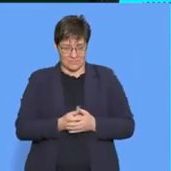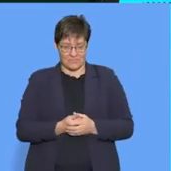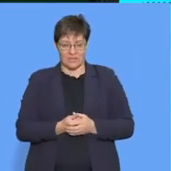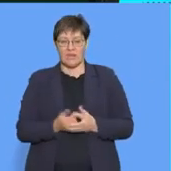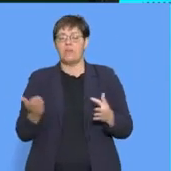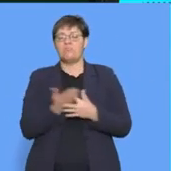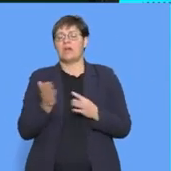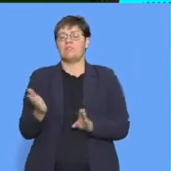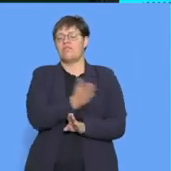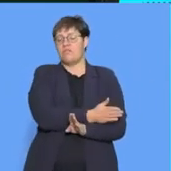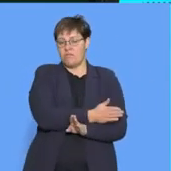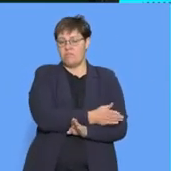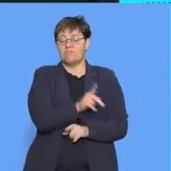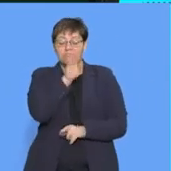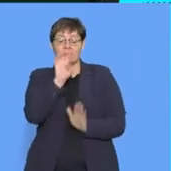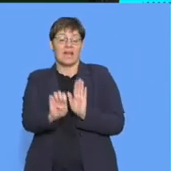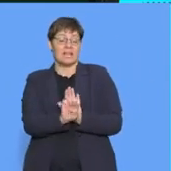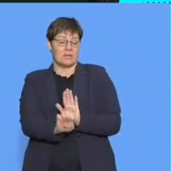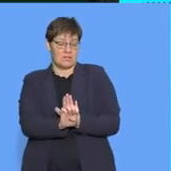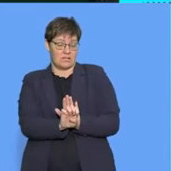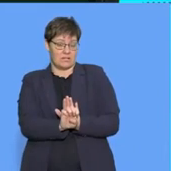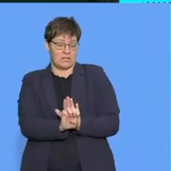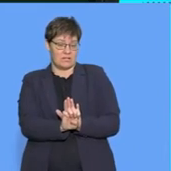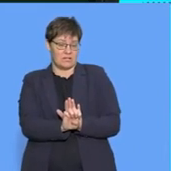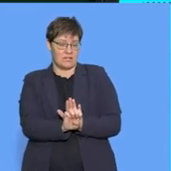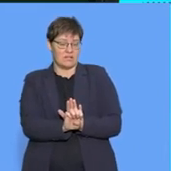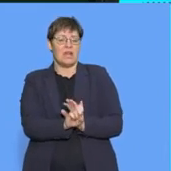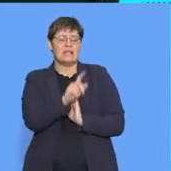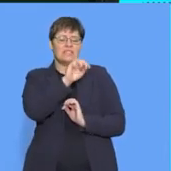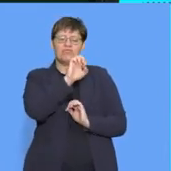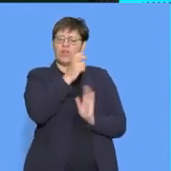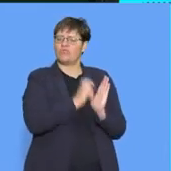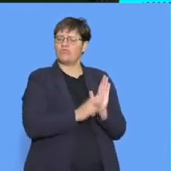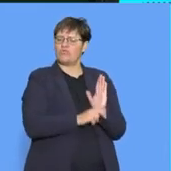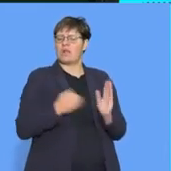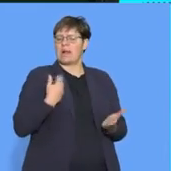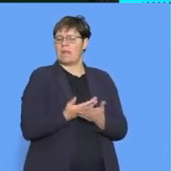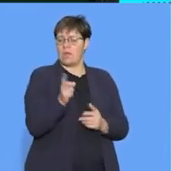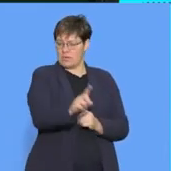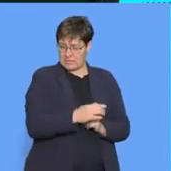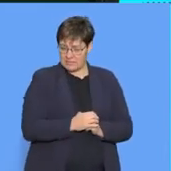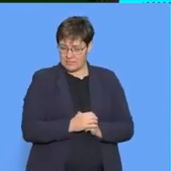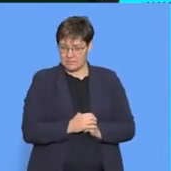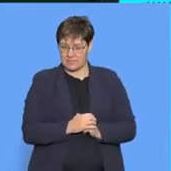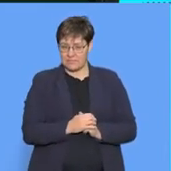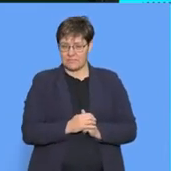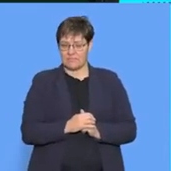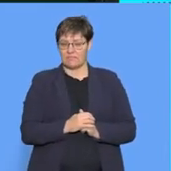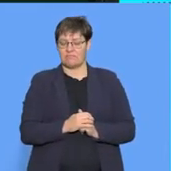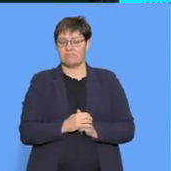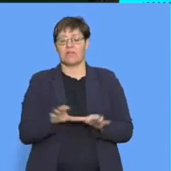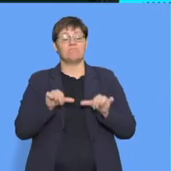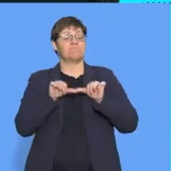welcome back. So before the break, we were looking at examples to see which trig rule we need to apply to solve a particular